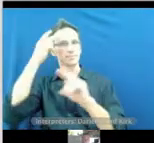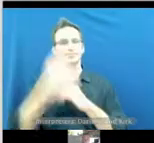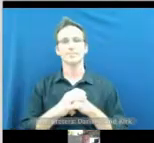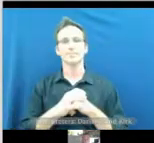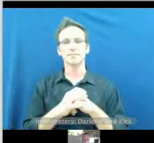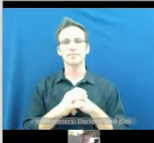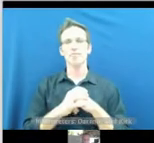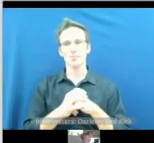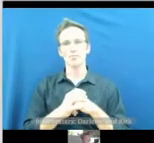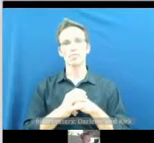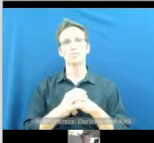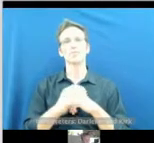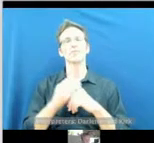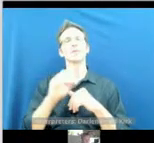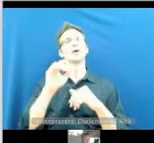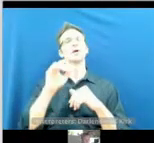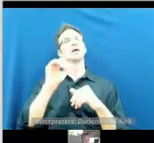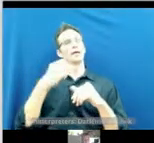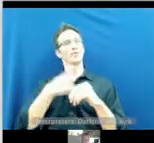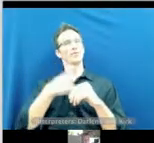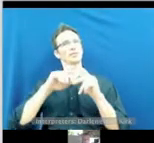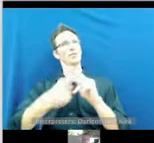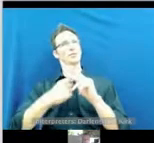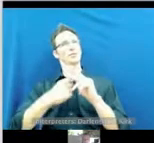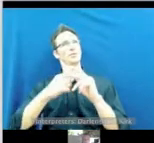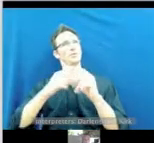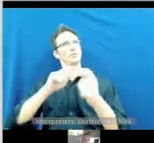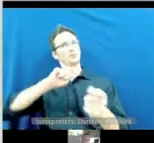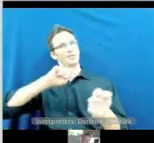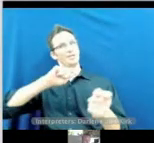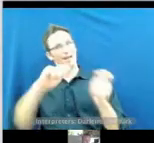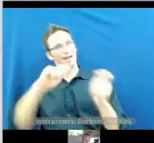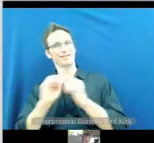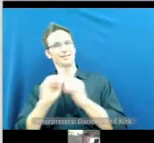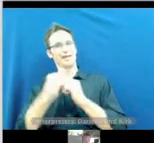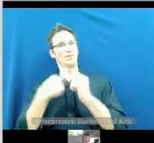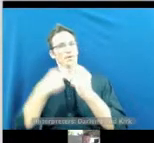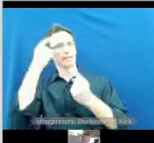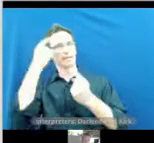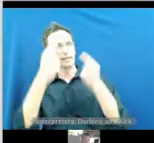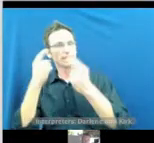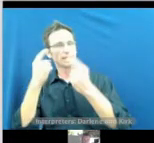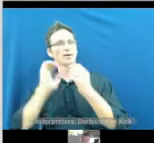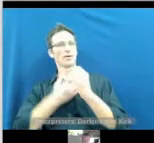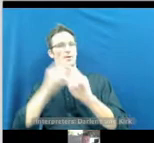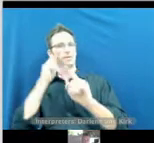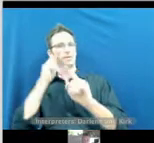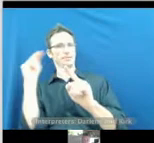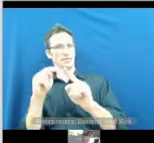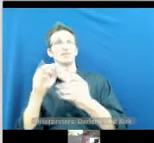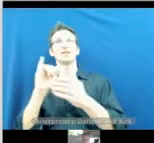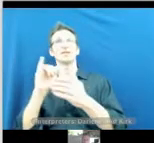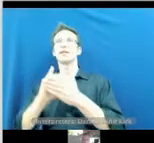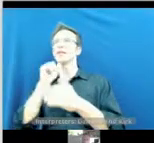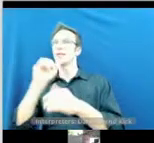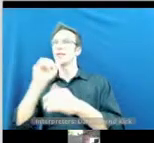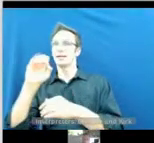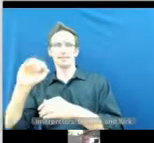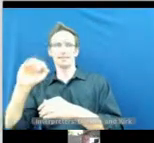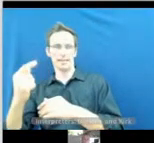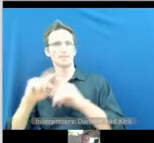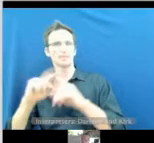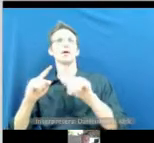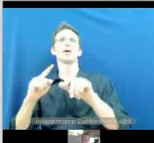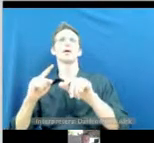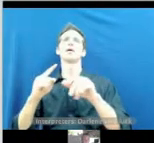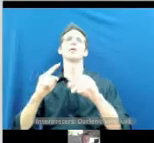So if we get to start thinking a little differently about this, and you think about this sort of settings versus something else issue, because if you sit back